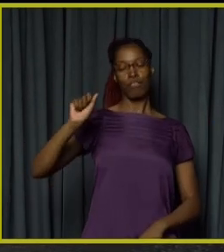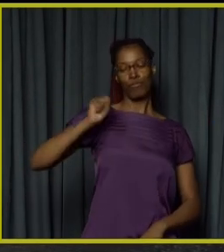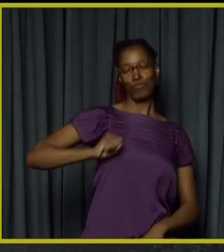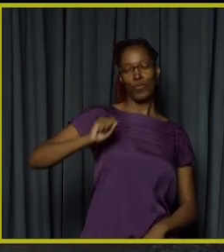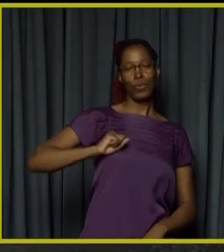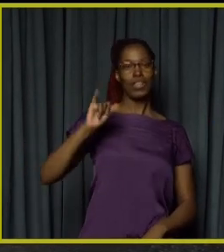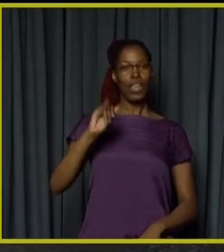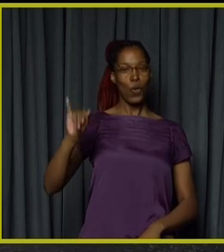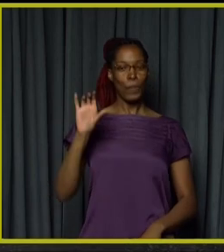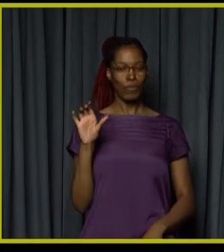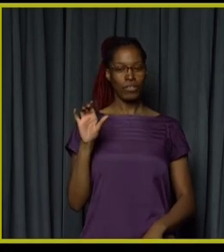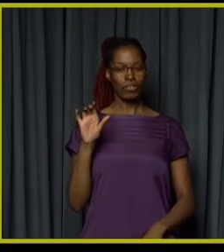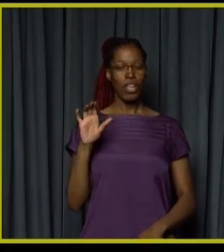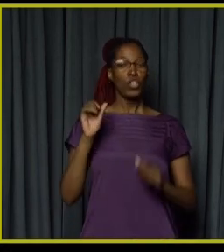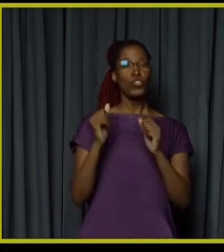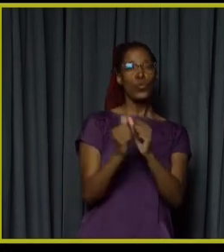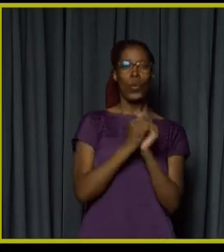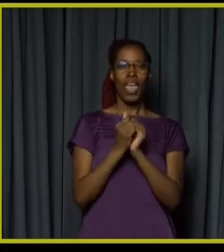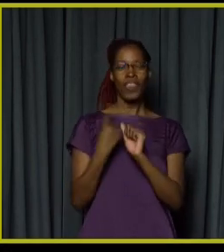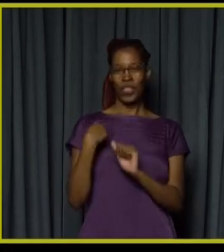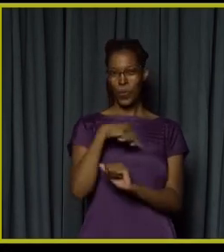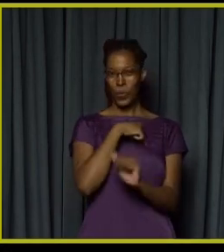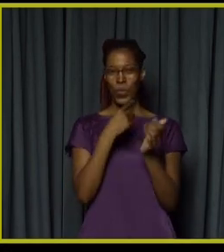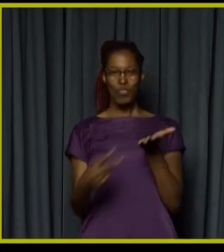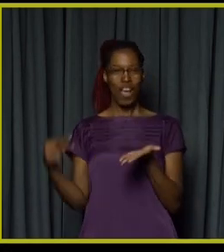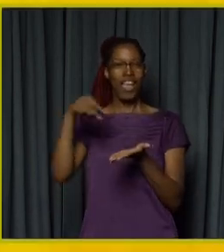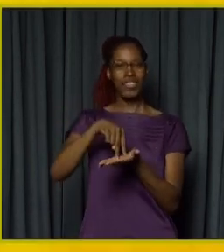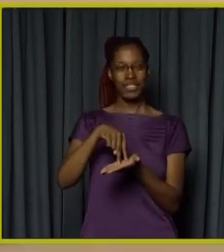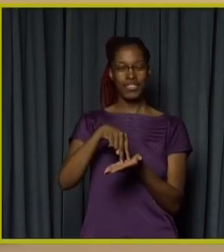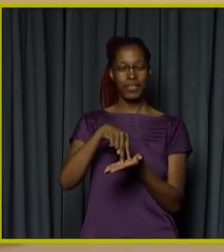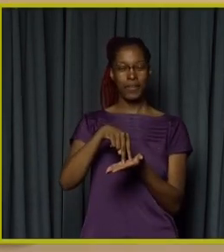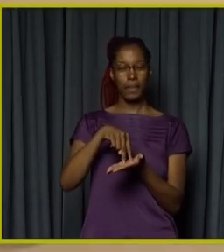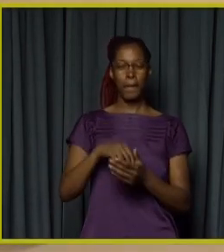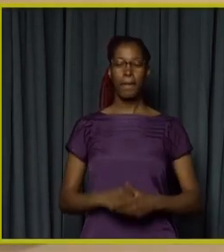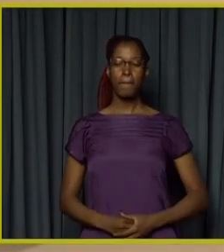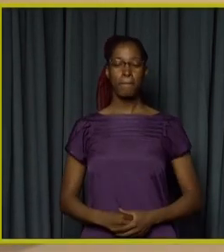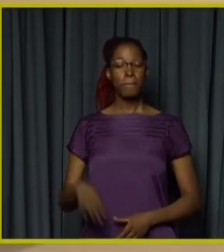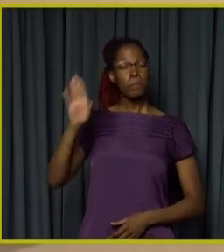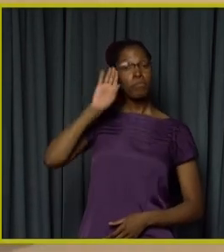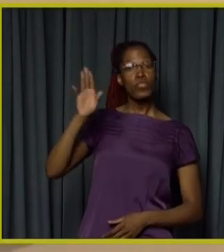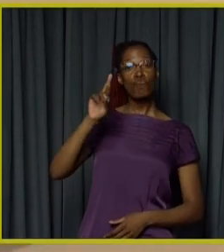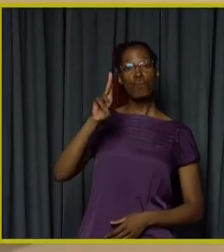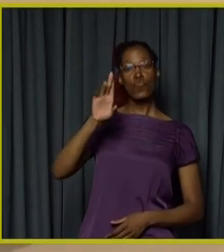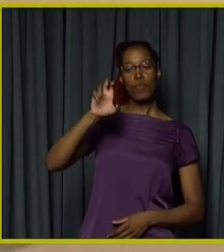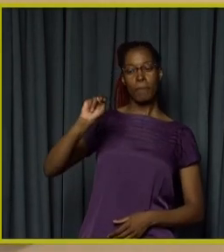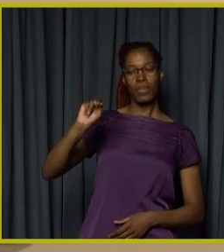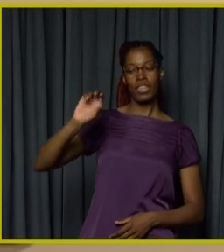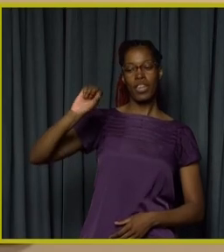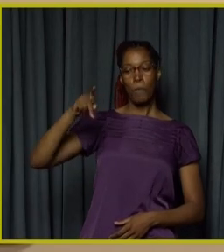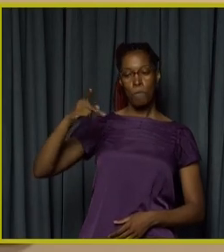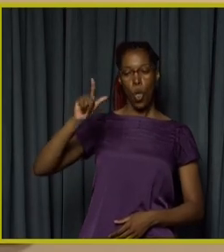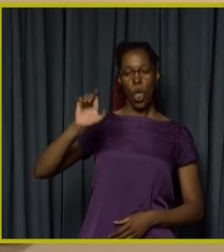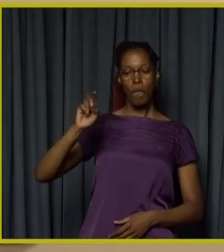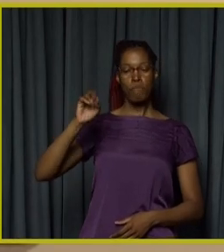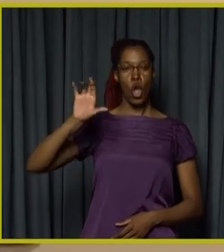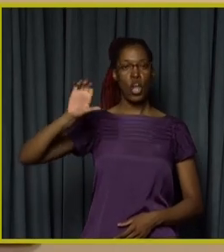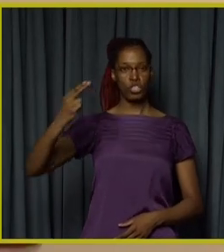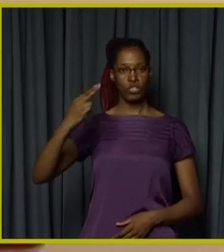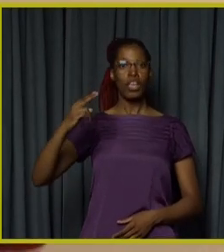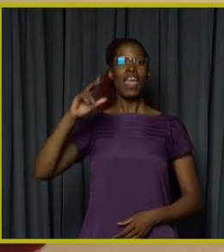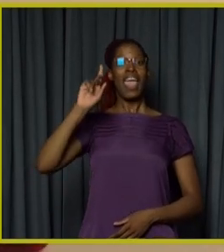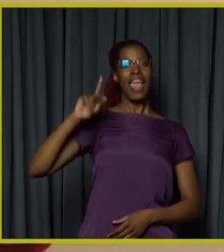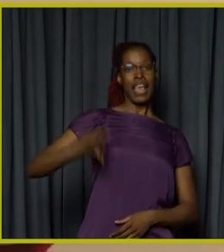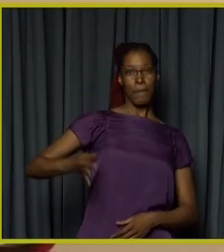Sorority Incorporated. Together, we rise. My name is Reuben Shelton. I'm the Grand Pole Mark of Kappa Alpha